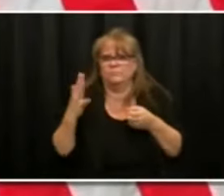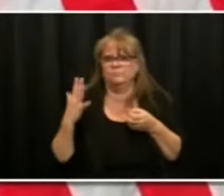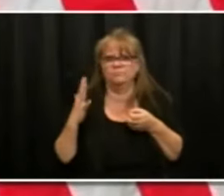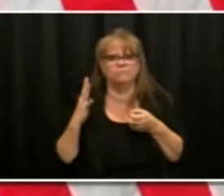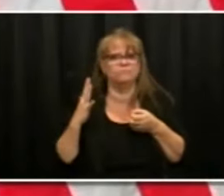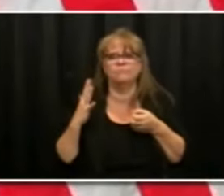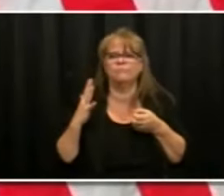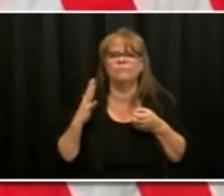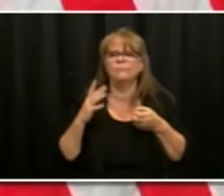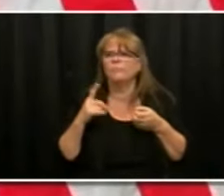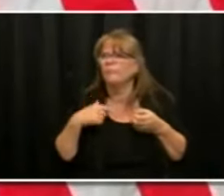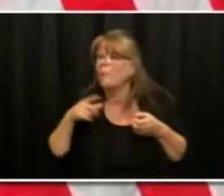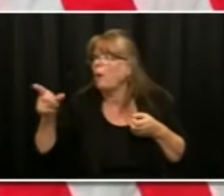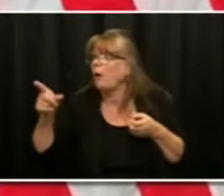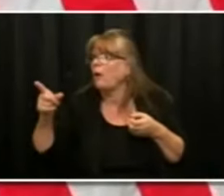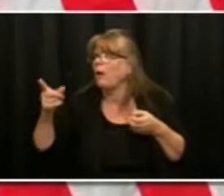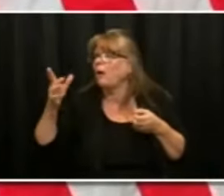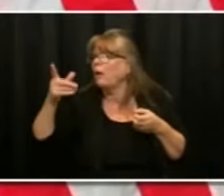hands regularly.